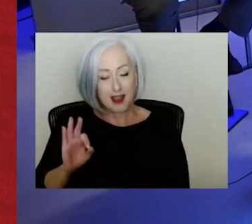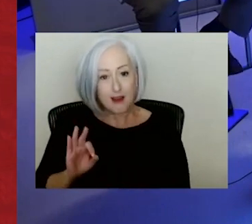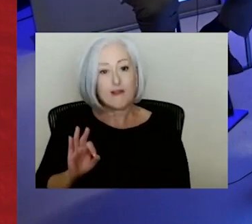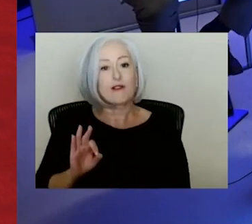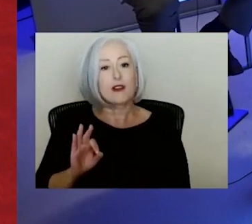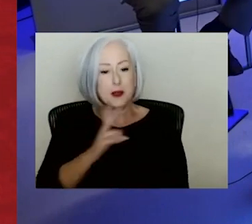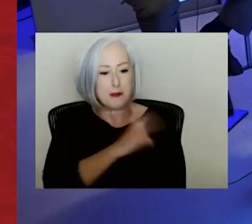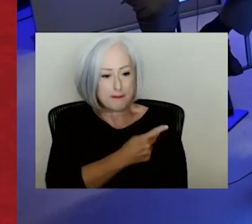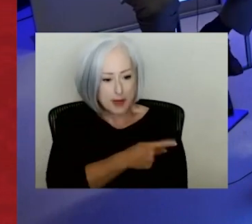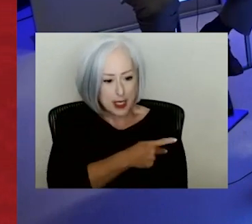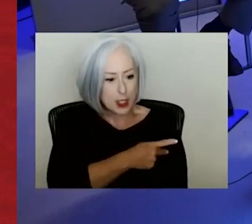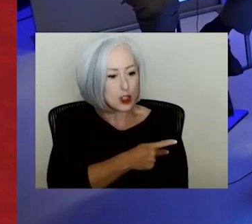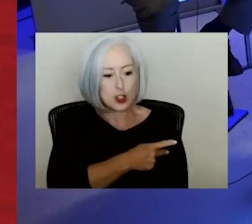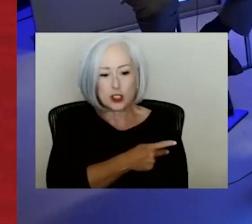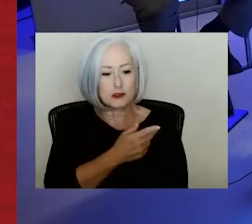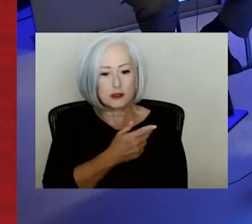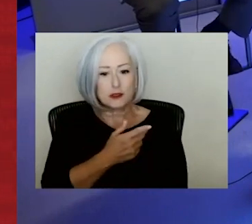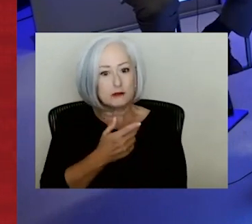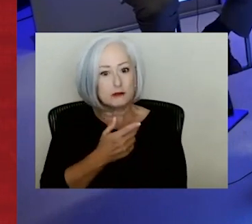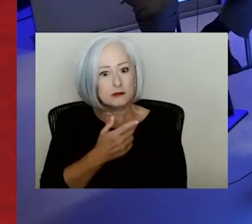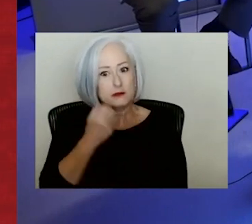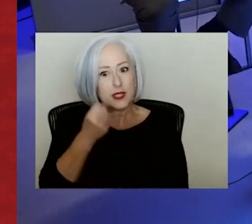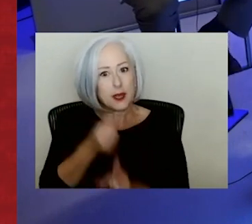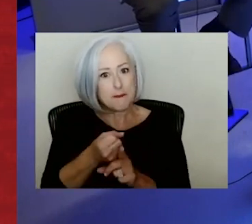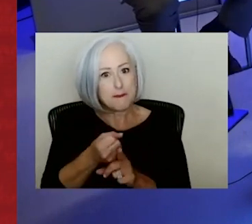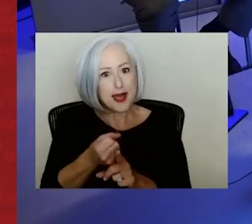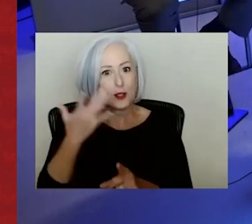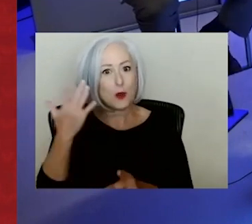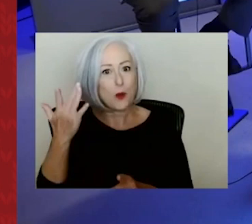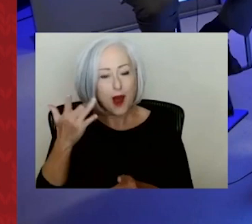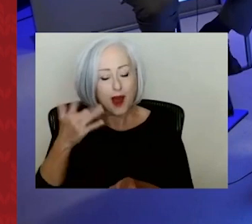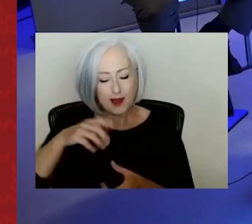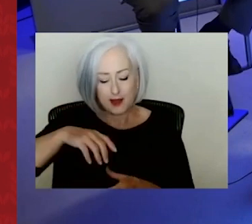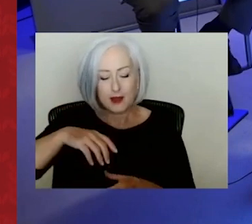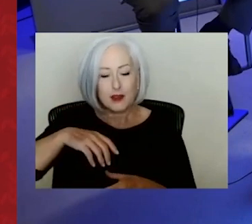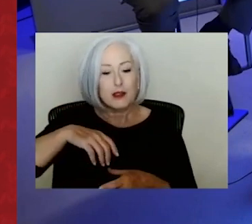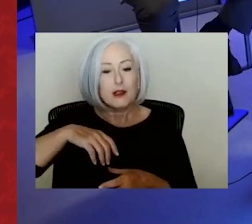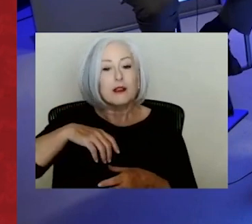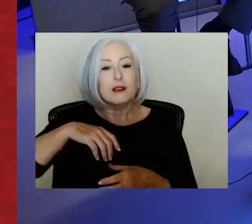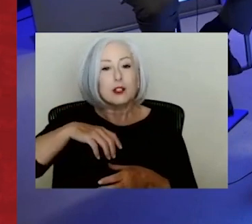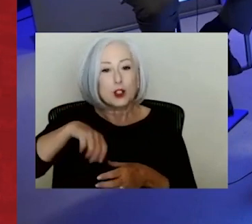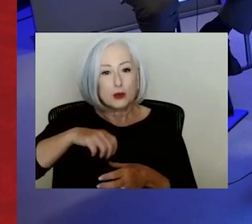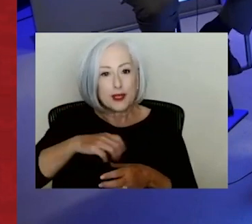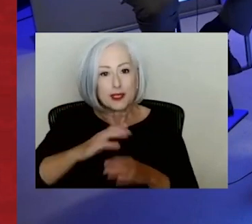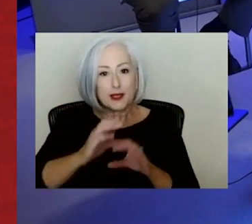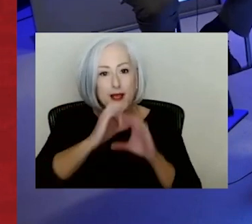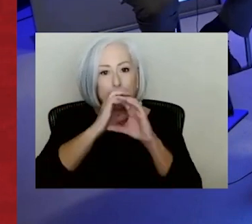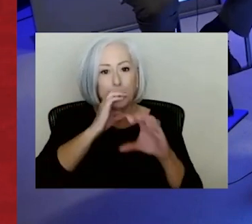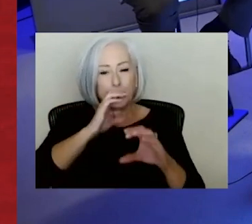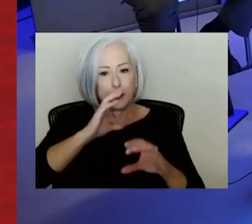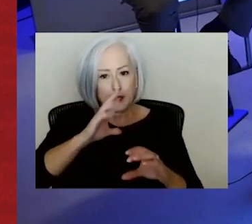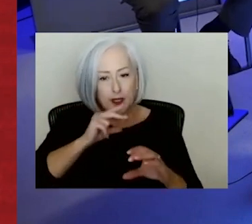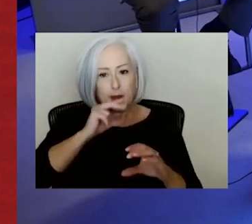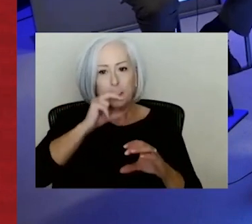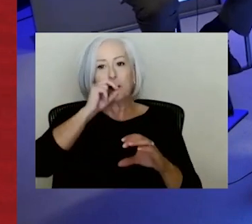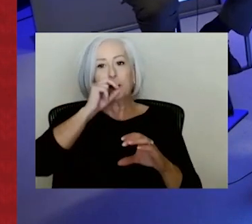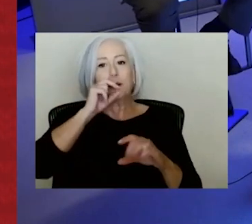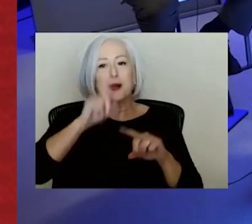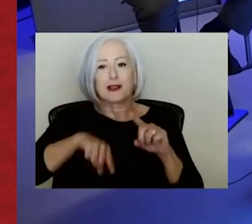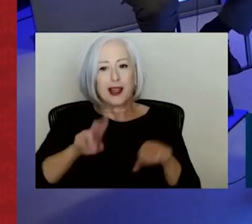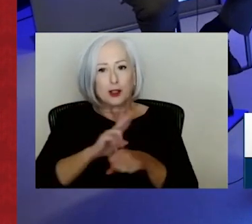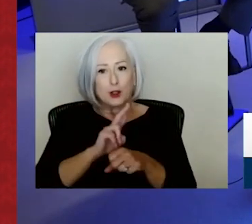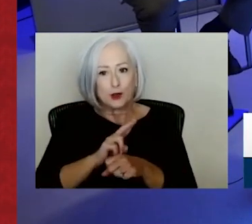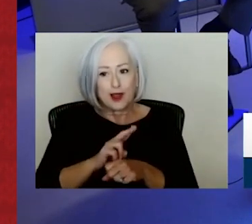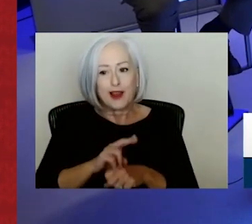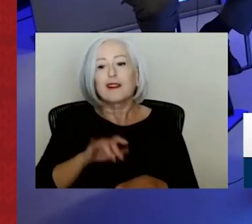can inhale it, and now she can't do it. And she doesn't tolerate the Tobra, but she tolerates gentamicin. So absolutely, those are struggles we all face. And I think it's